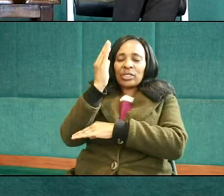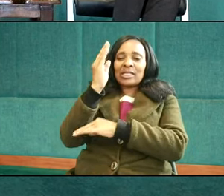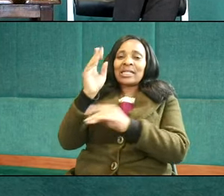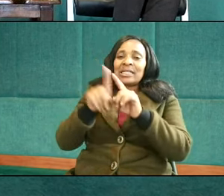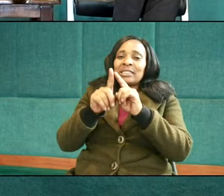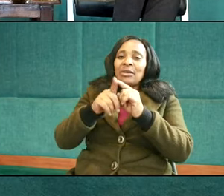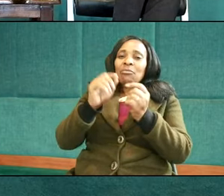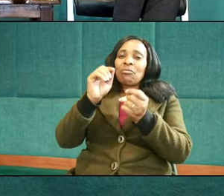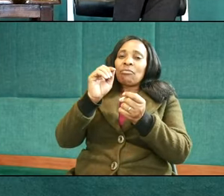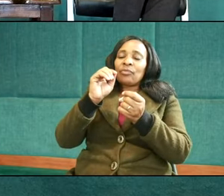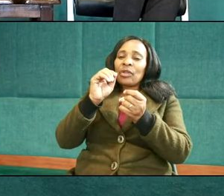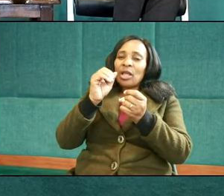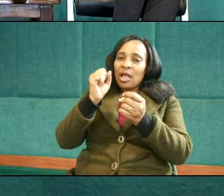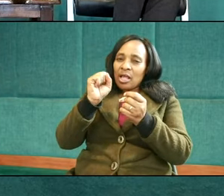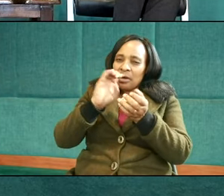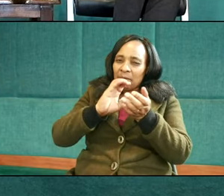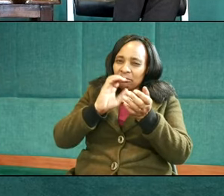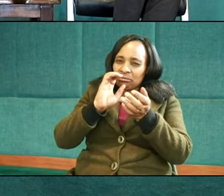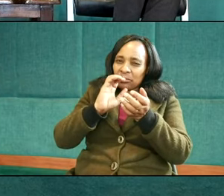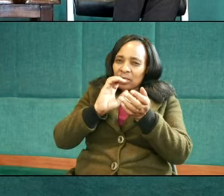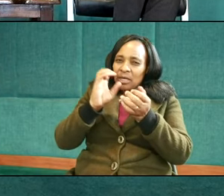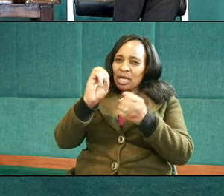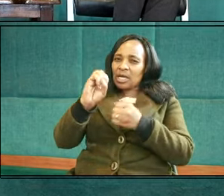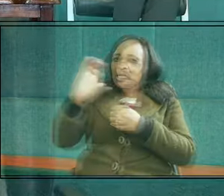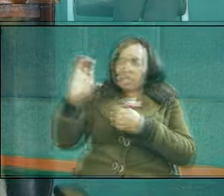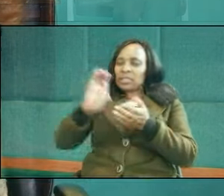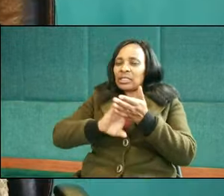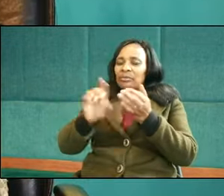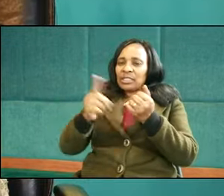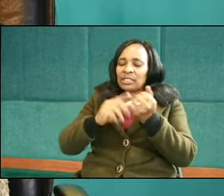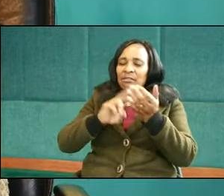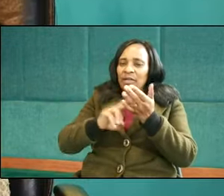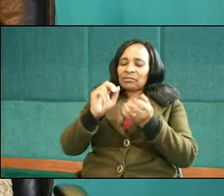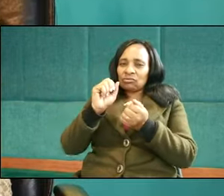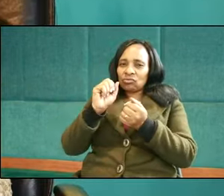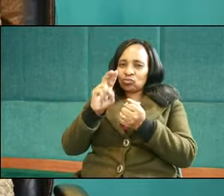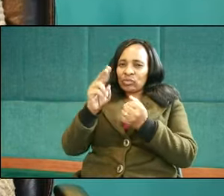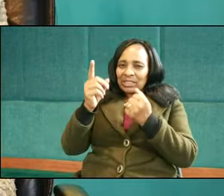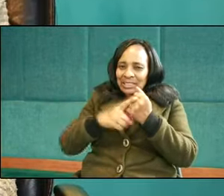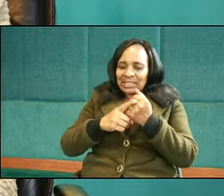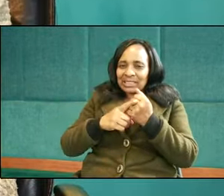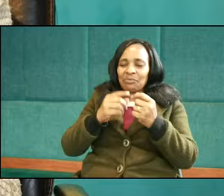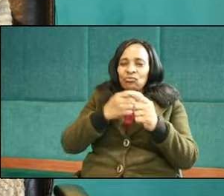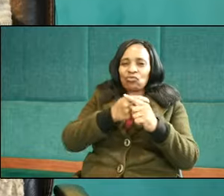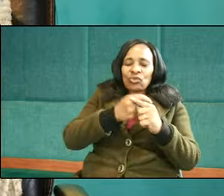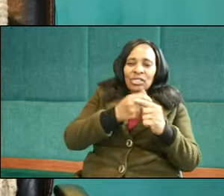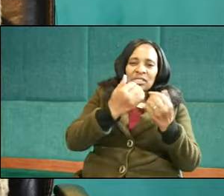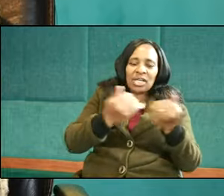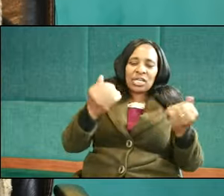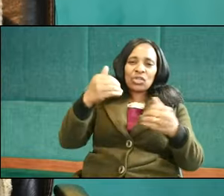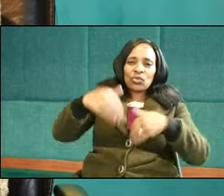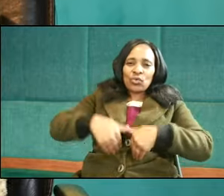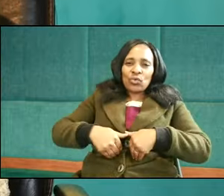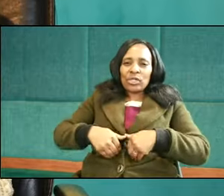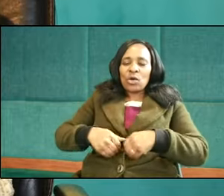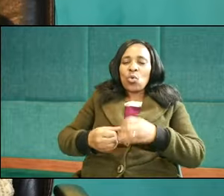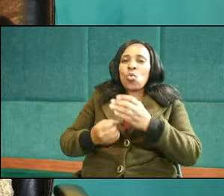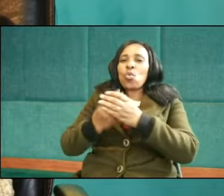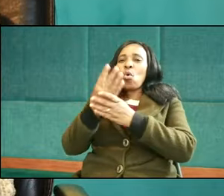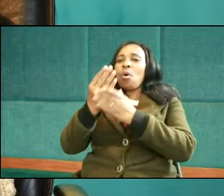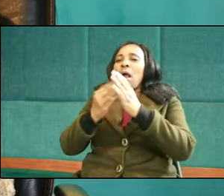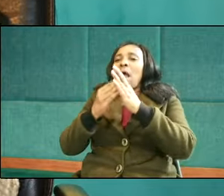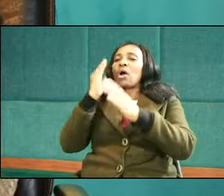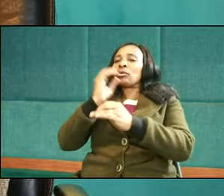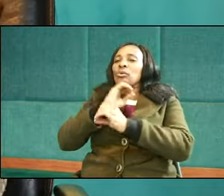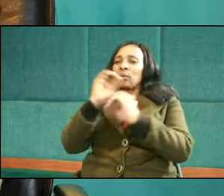chapter 22, verse 6, I believe, talking about train up the child in the youth, and then when they grow up, they will not depart from